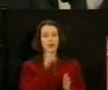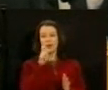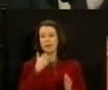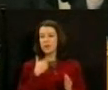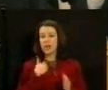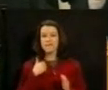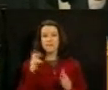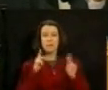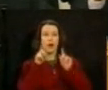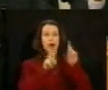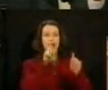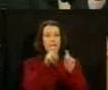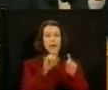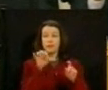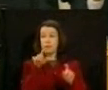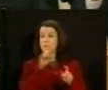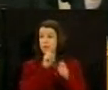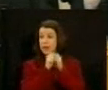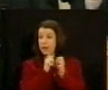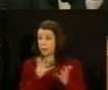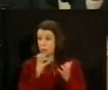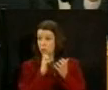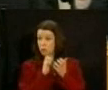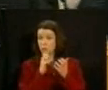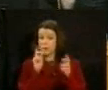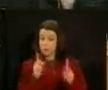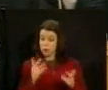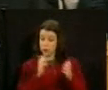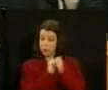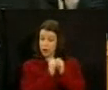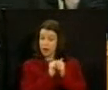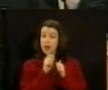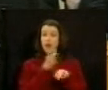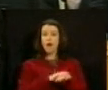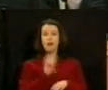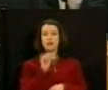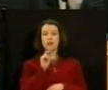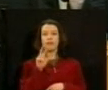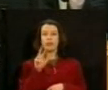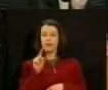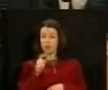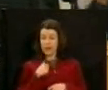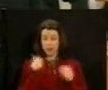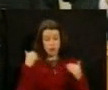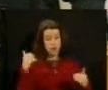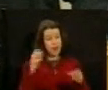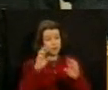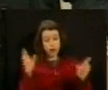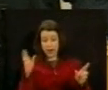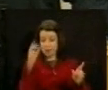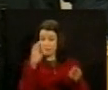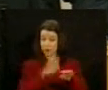but if you're a candidate and you want to run, we ought to have this on this 31st. I'm for going ahead and doing it on the 31st. I'm ready for that. But let's